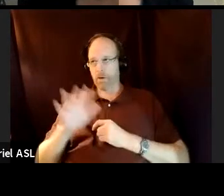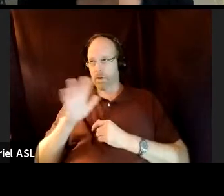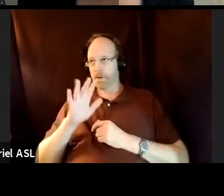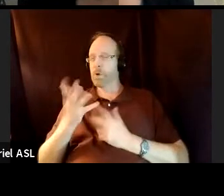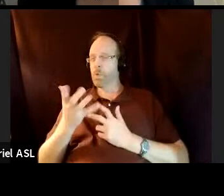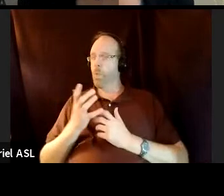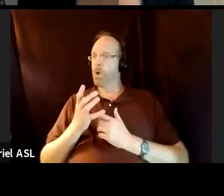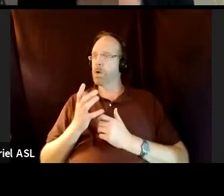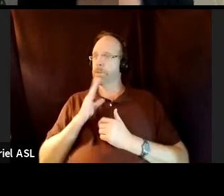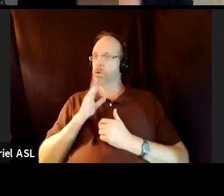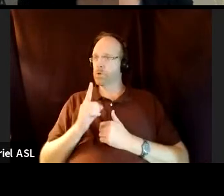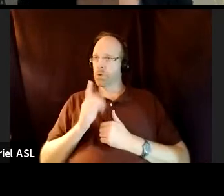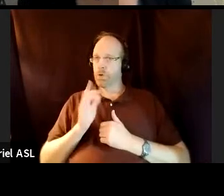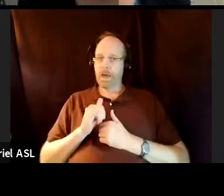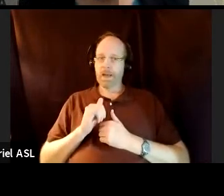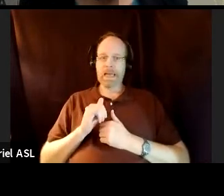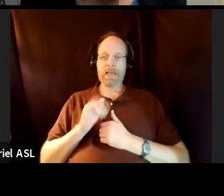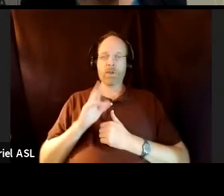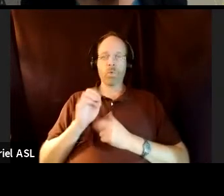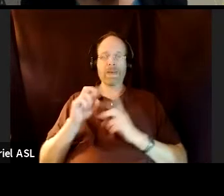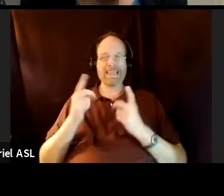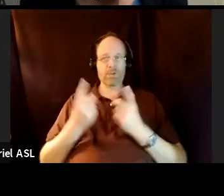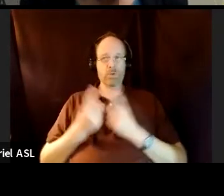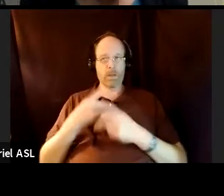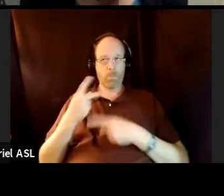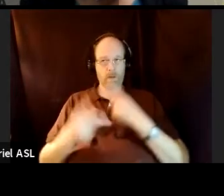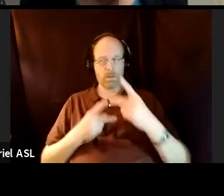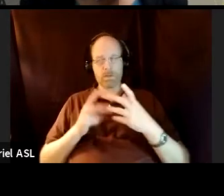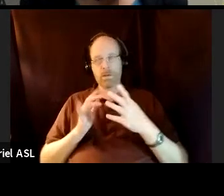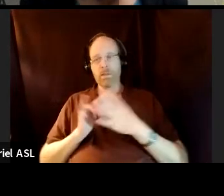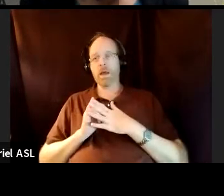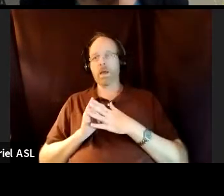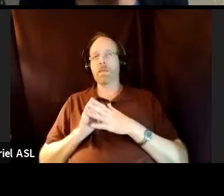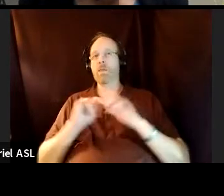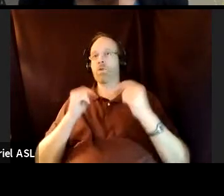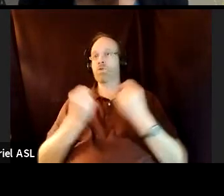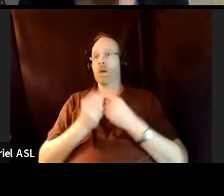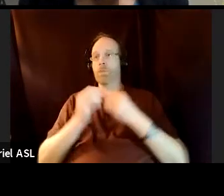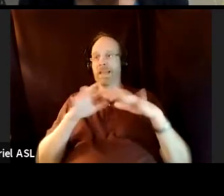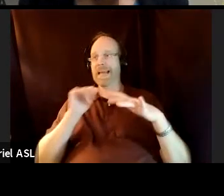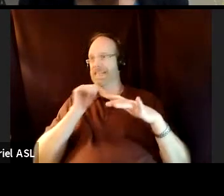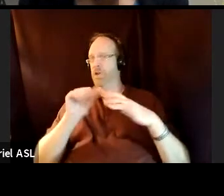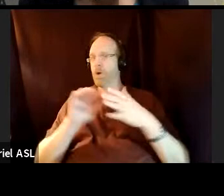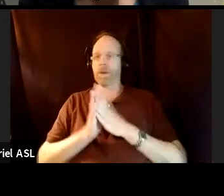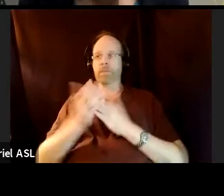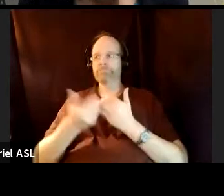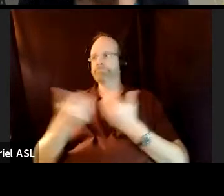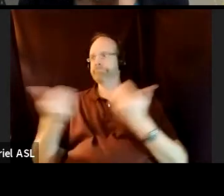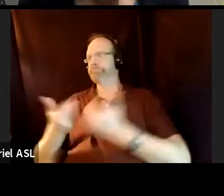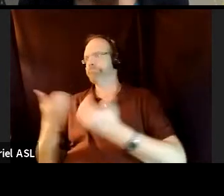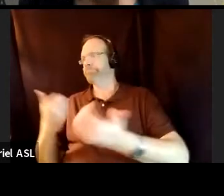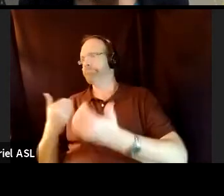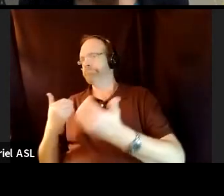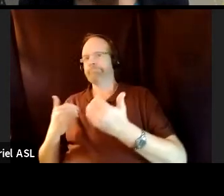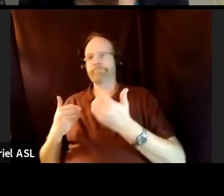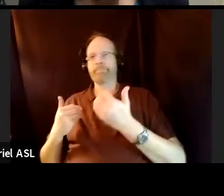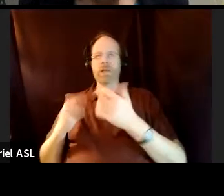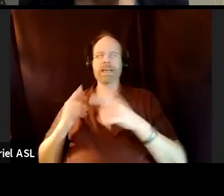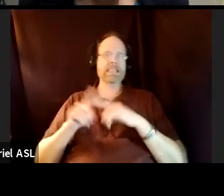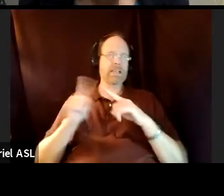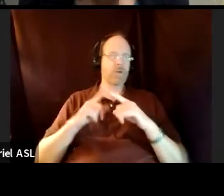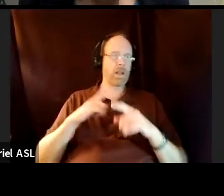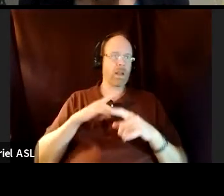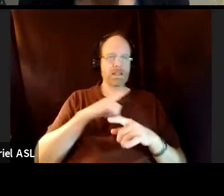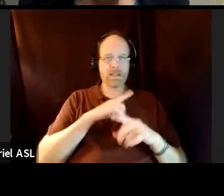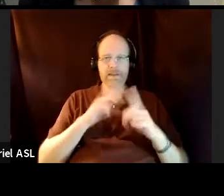to be sure that in the redistricting that the tribal lands don't become separated between the different